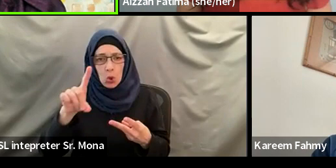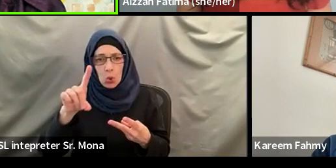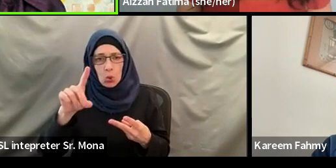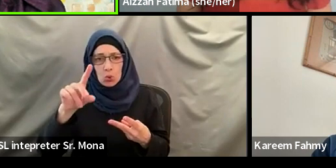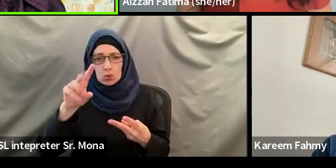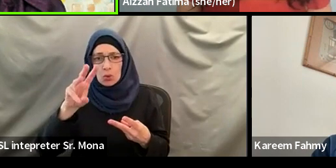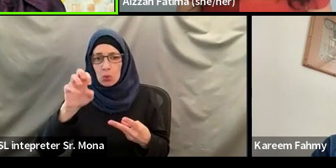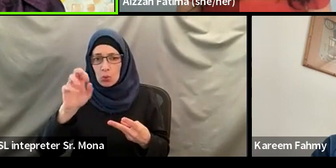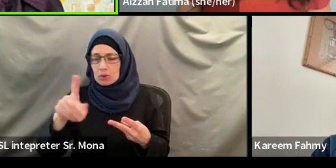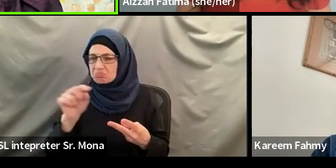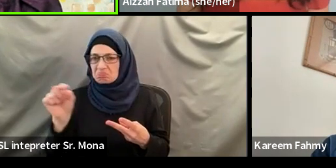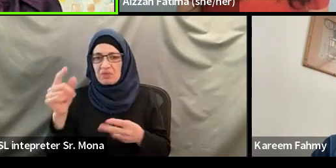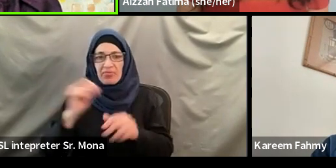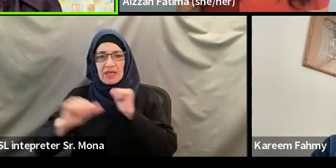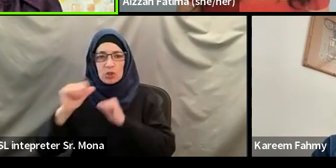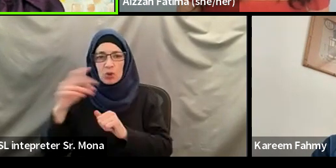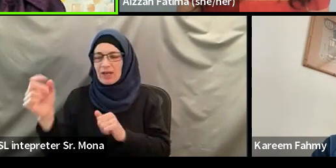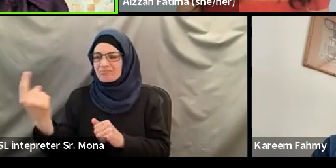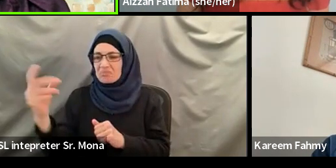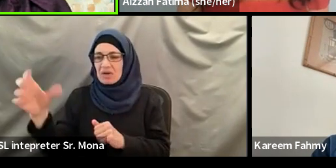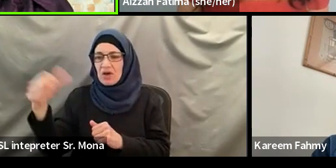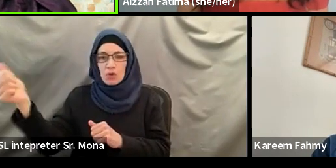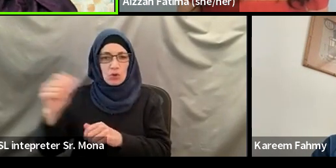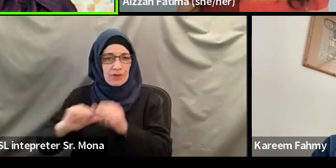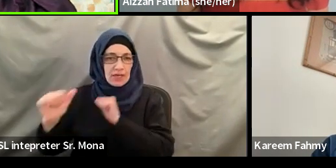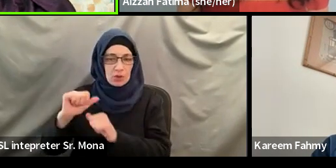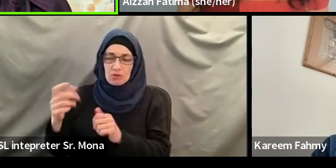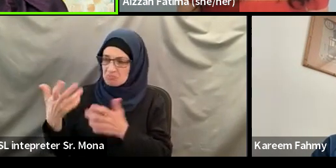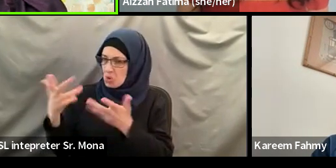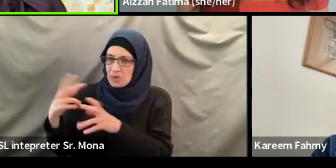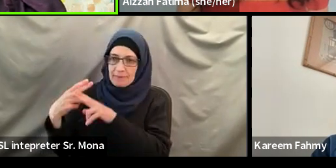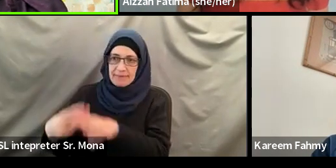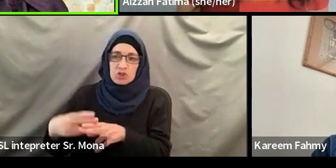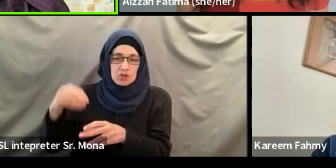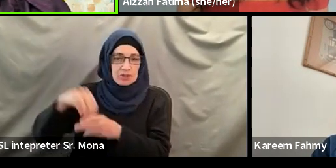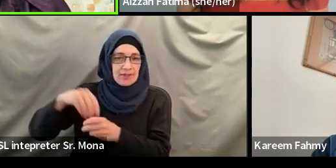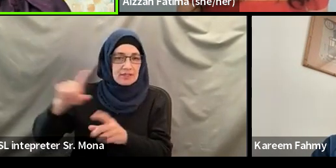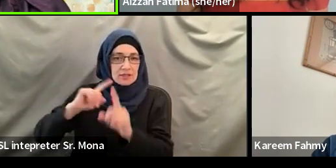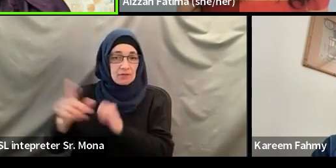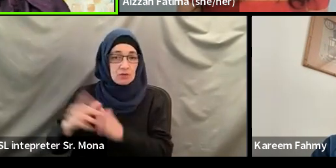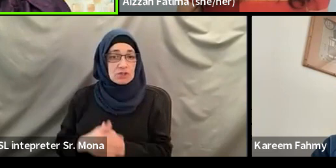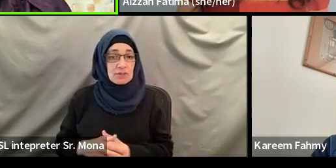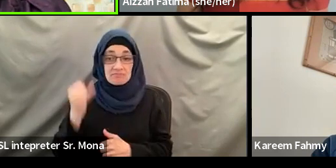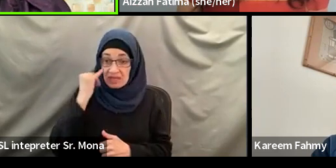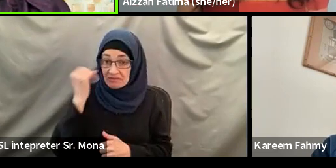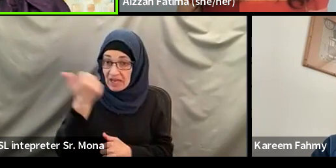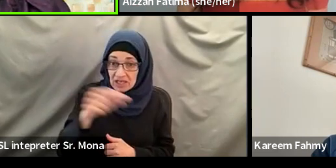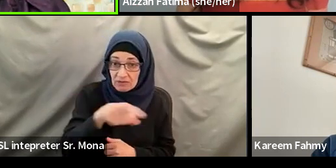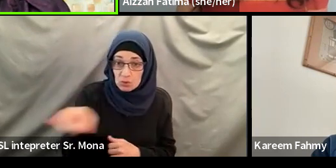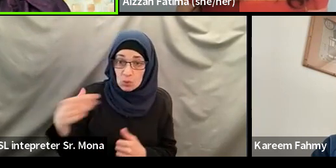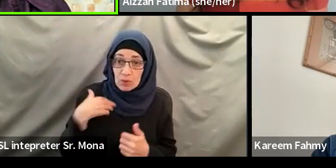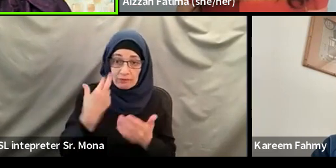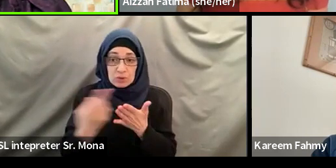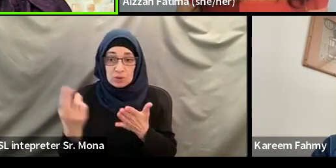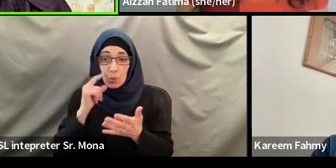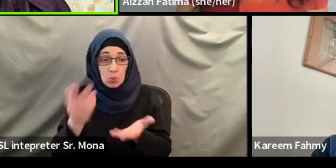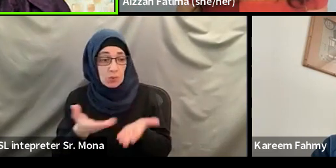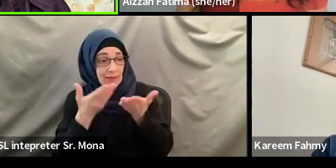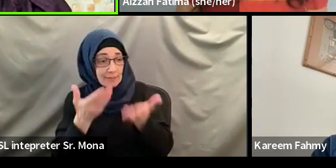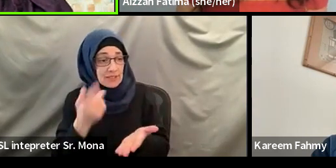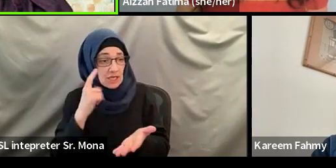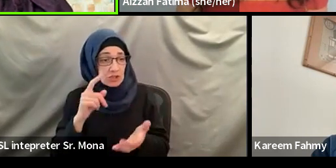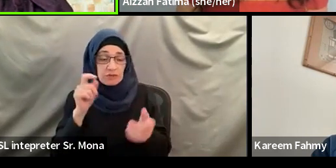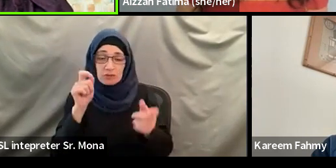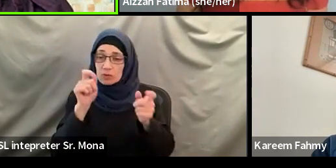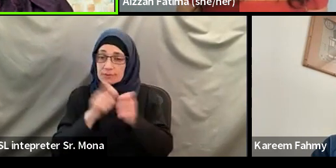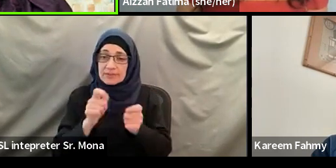already mentioned during the conversation. So, if any of you have resources or recommendations for particular institutions that you